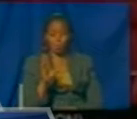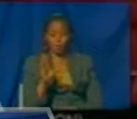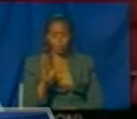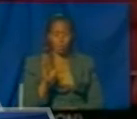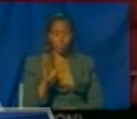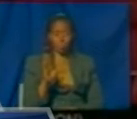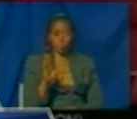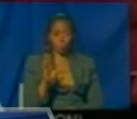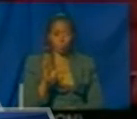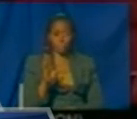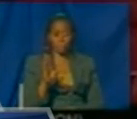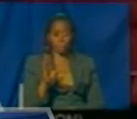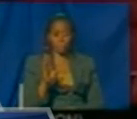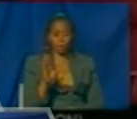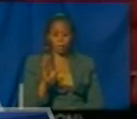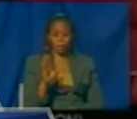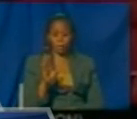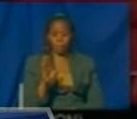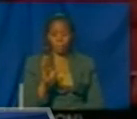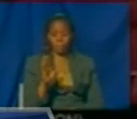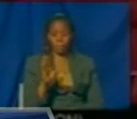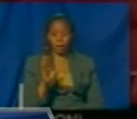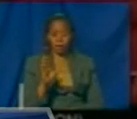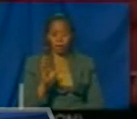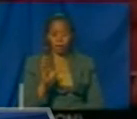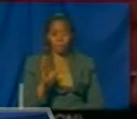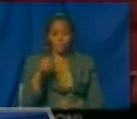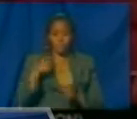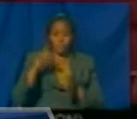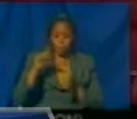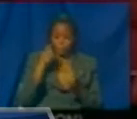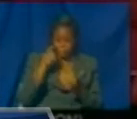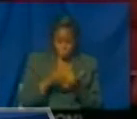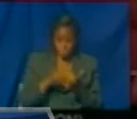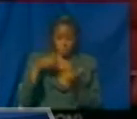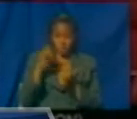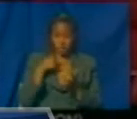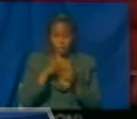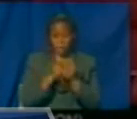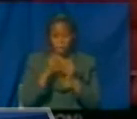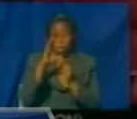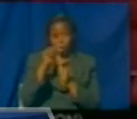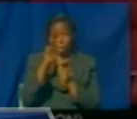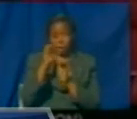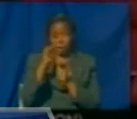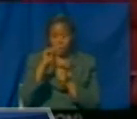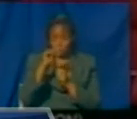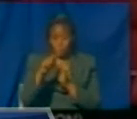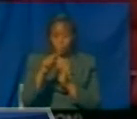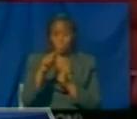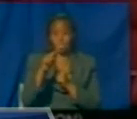knowing what these limitations are, does recognize that he did not review the cabinet papers on the joint